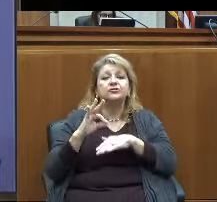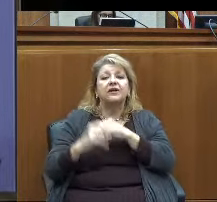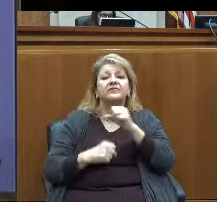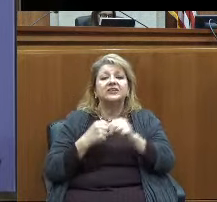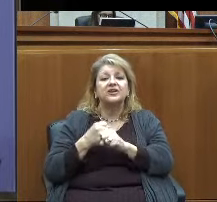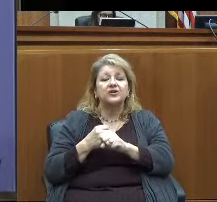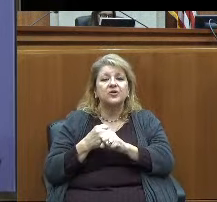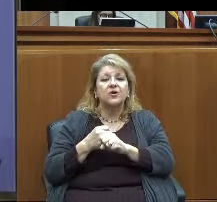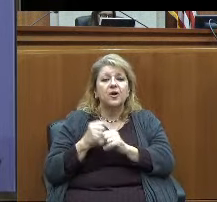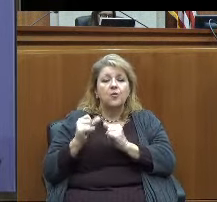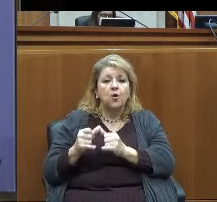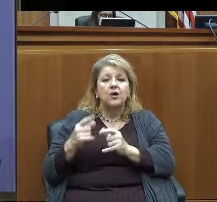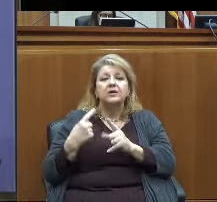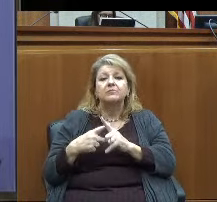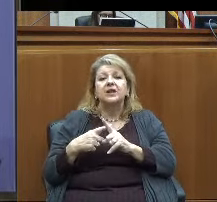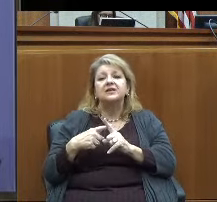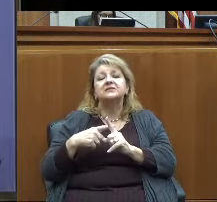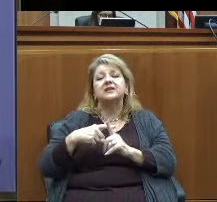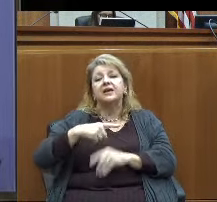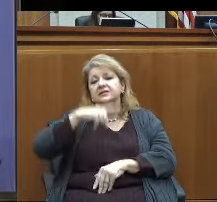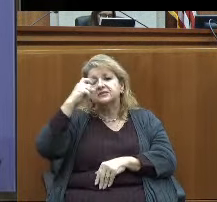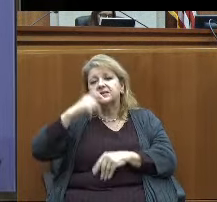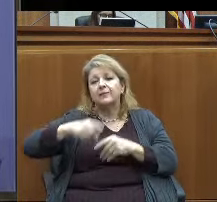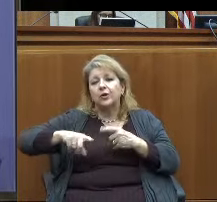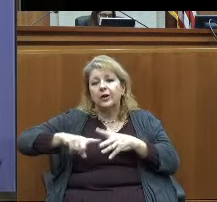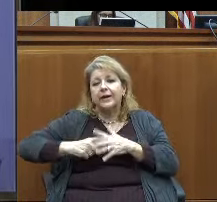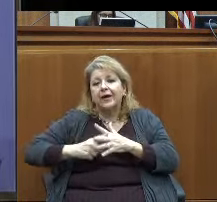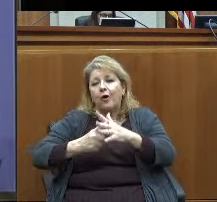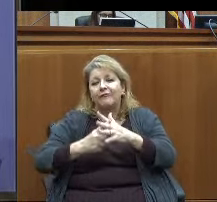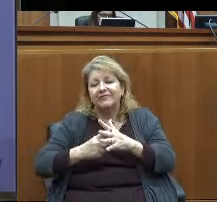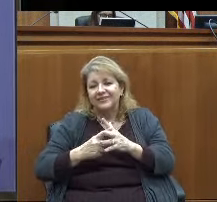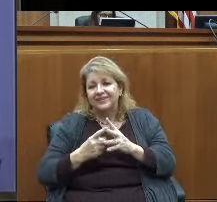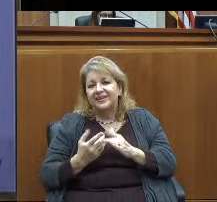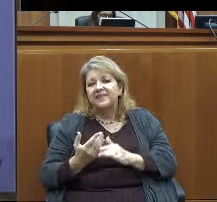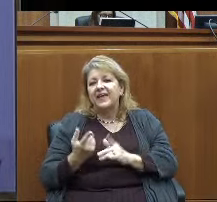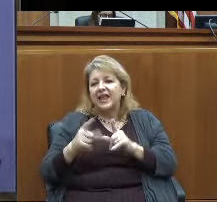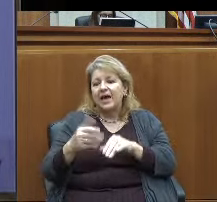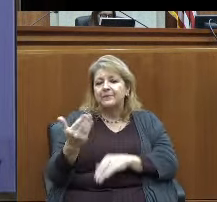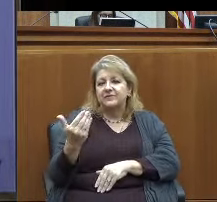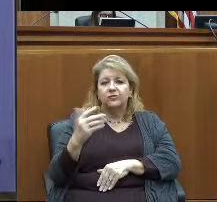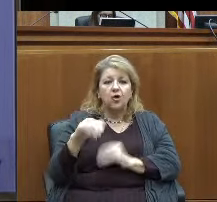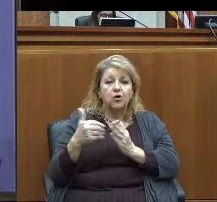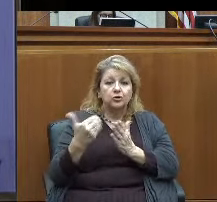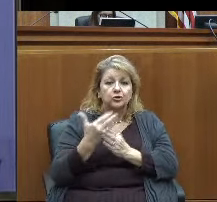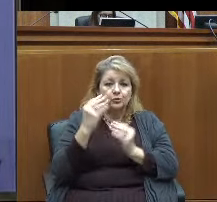and then we have a summer kickoff for all of our new teachers as well, and that happened this past July.